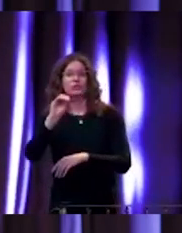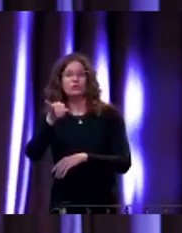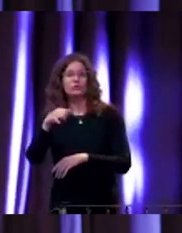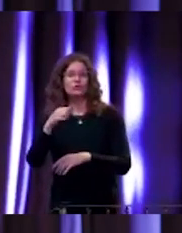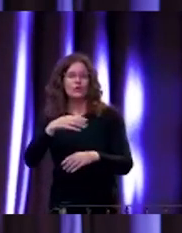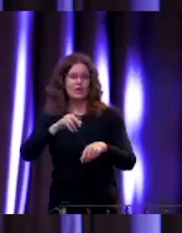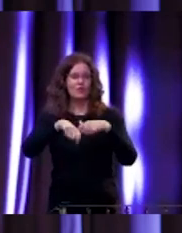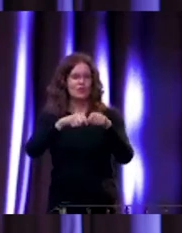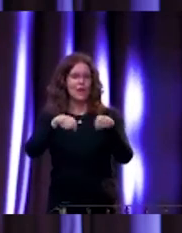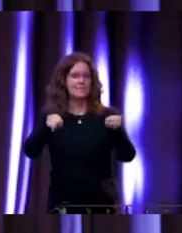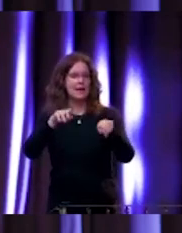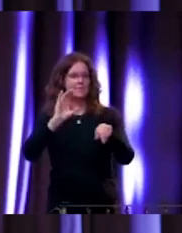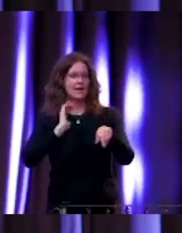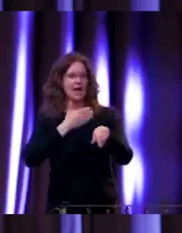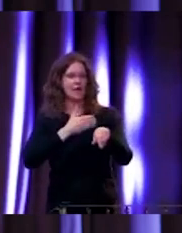much, Suellen.